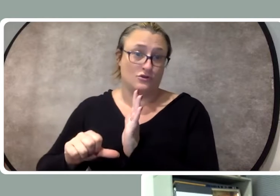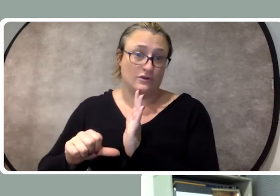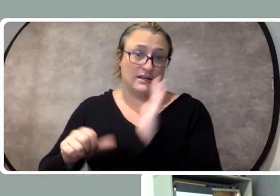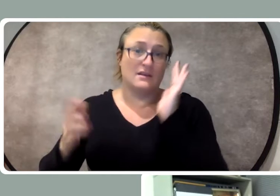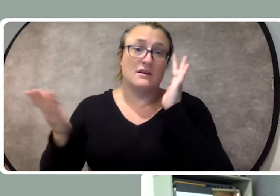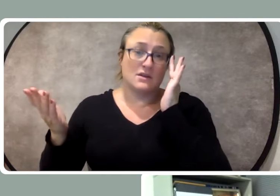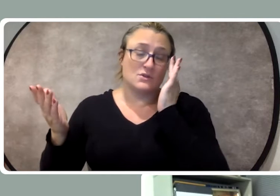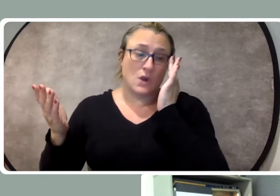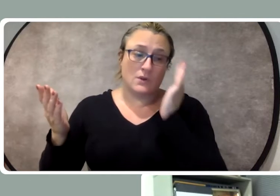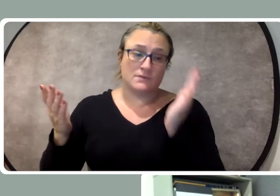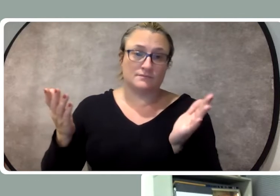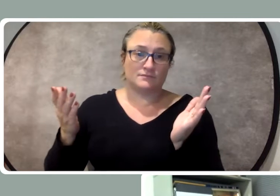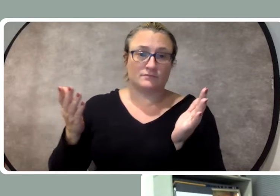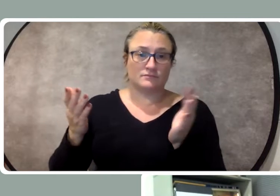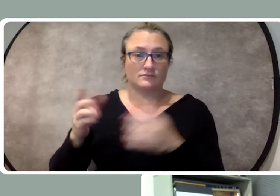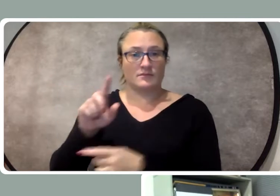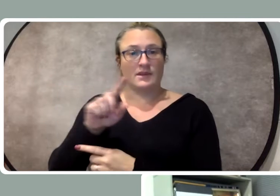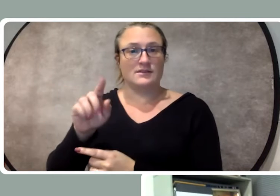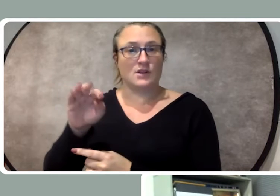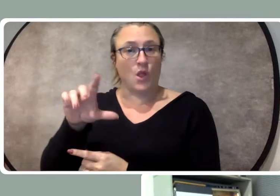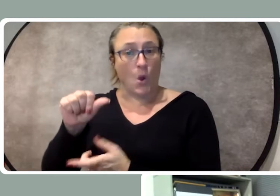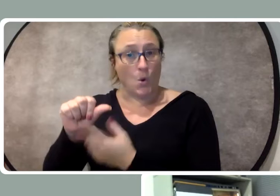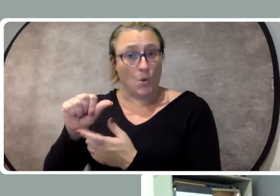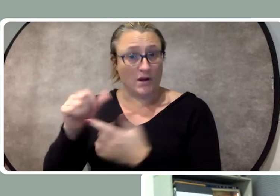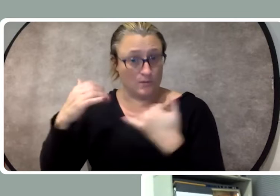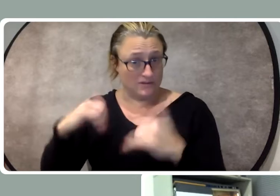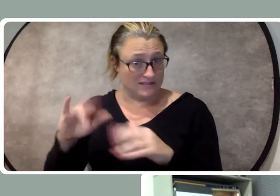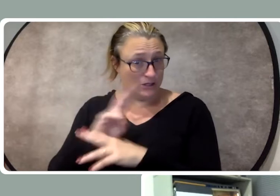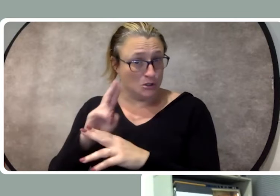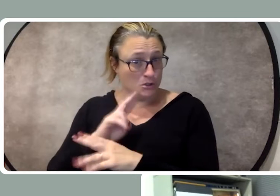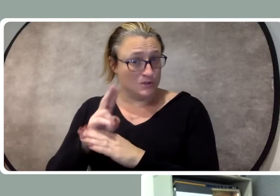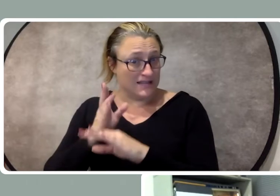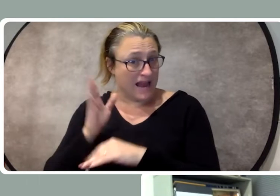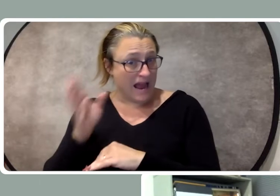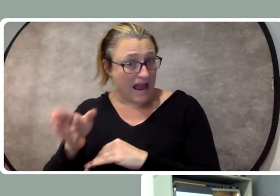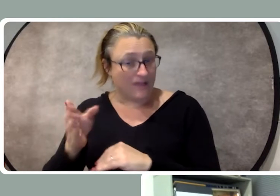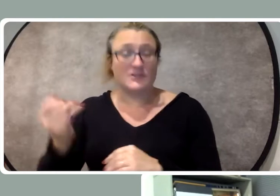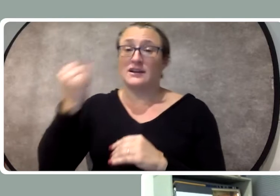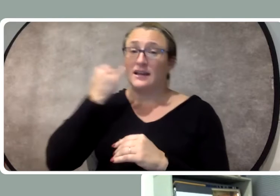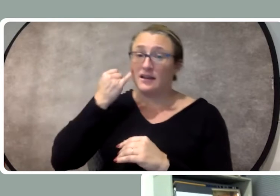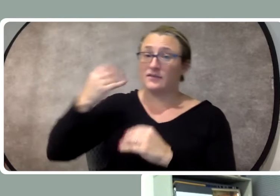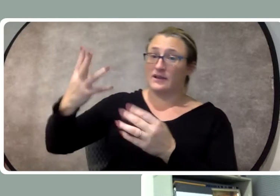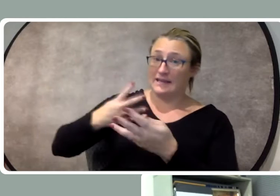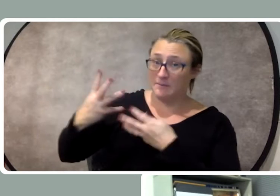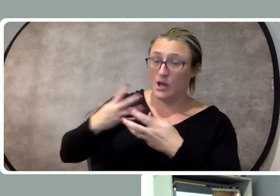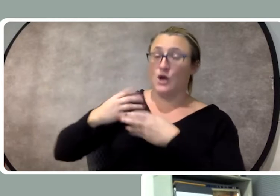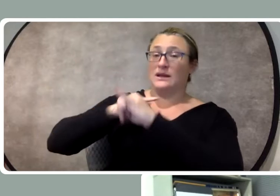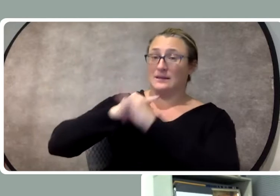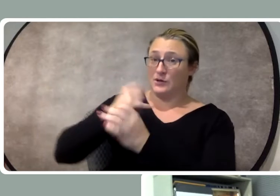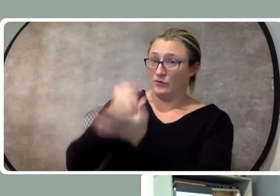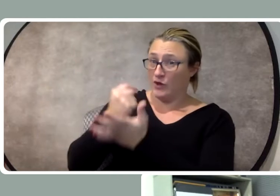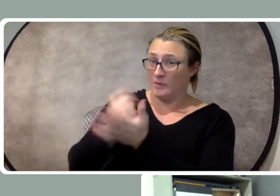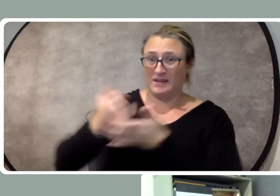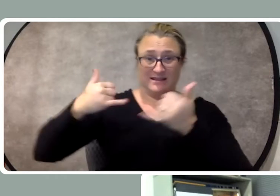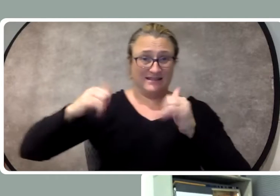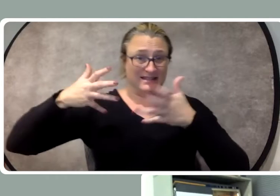question is there still a role for Xeloda for those patients who get immune therapy plus chemo and still don't have complete eradication of the